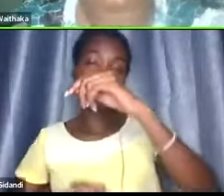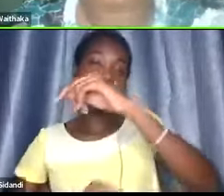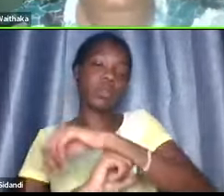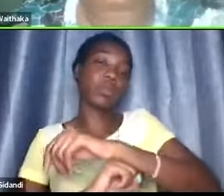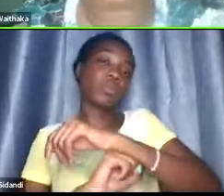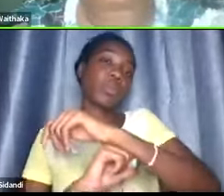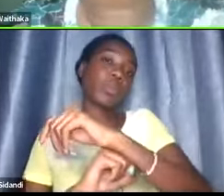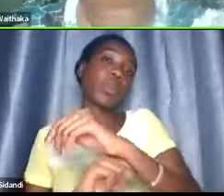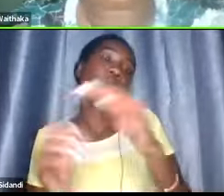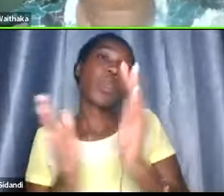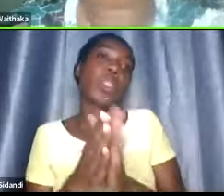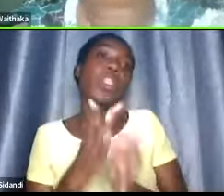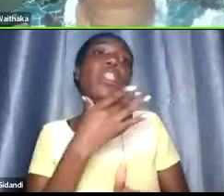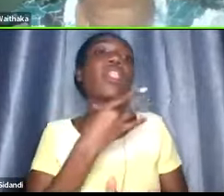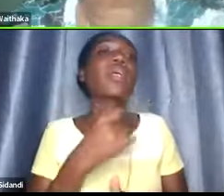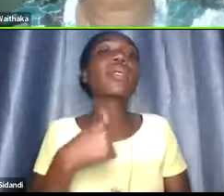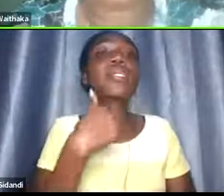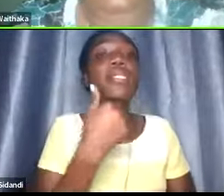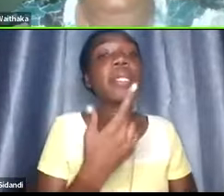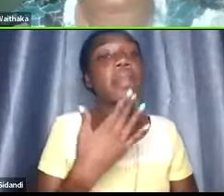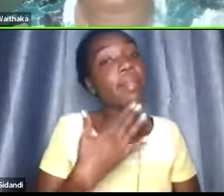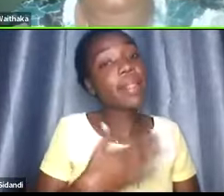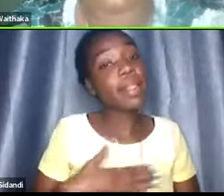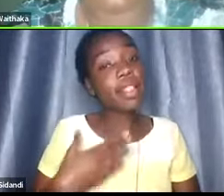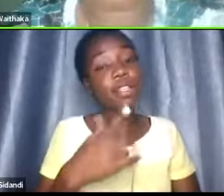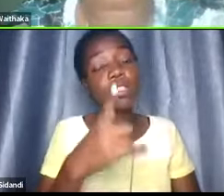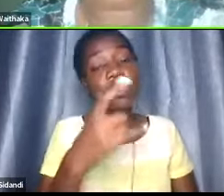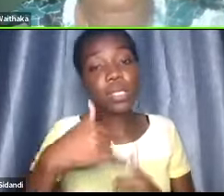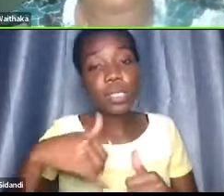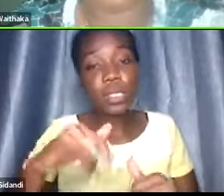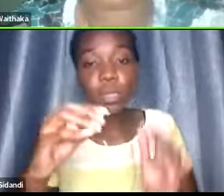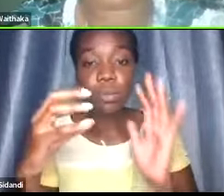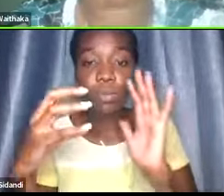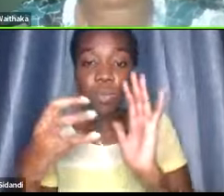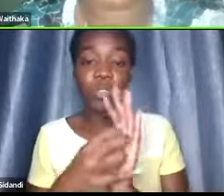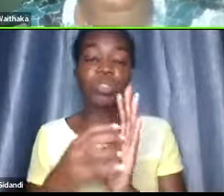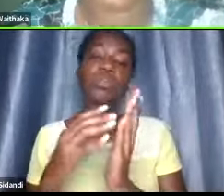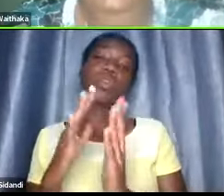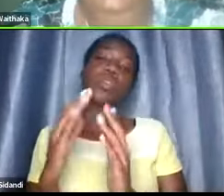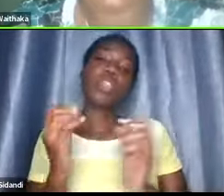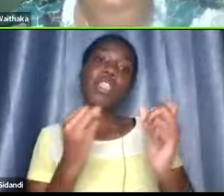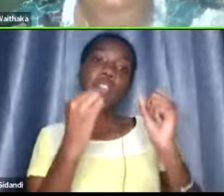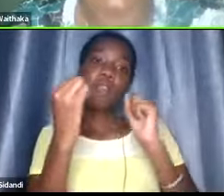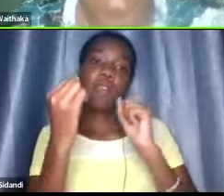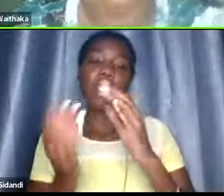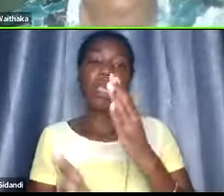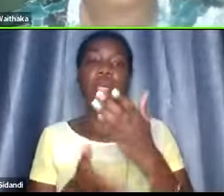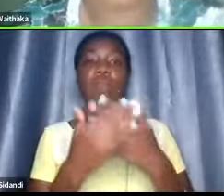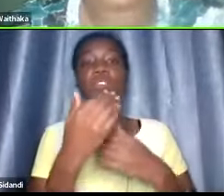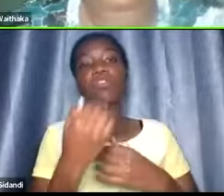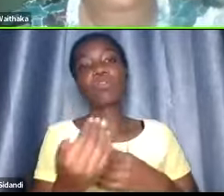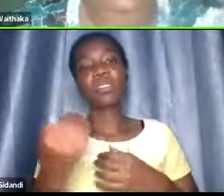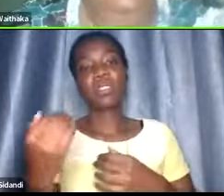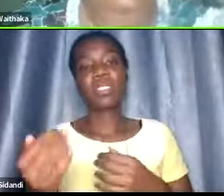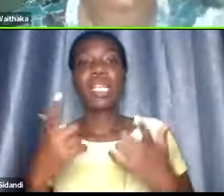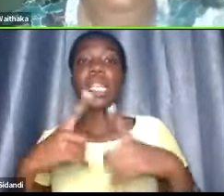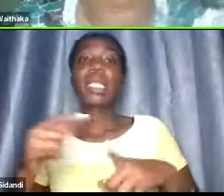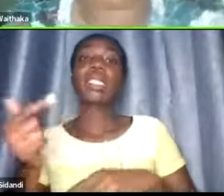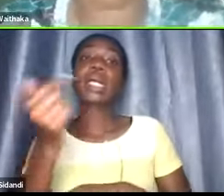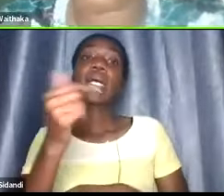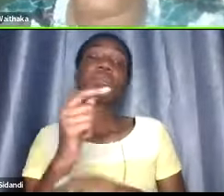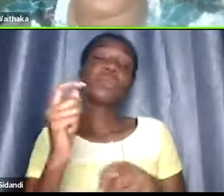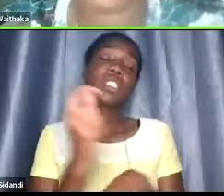And I would like to say, please put in that effort to help your children. Let them come for the training,